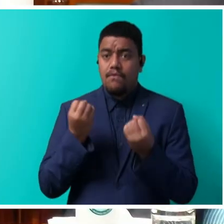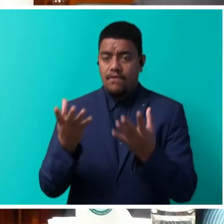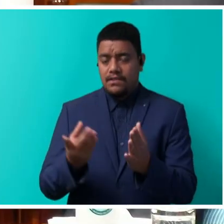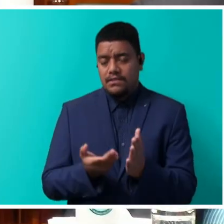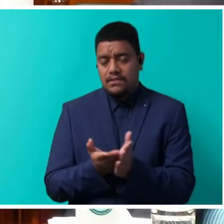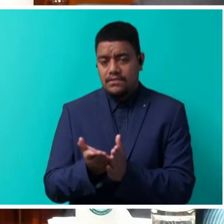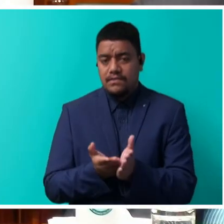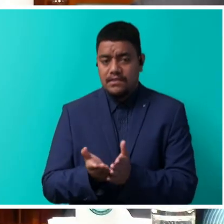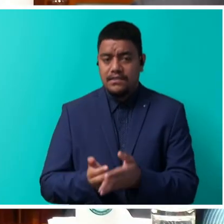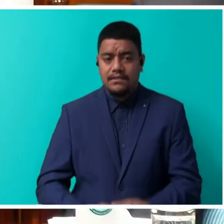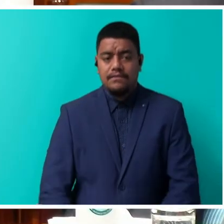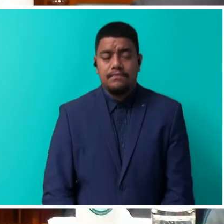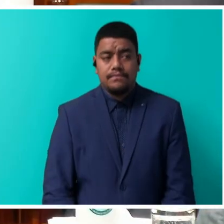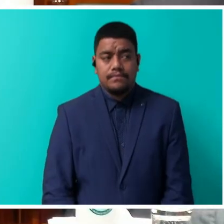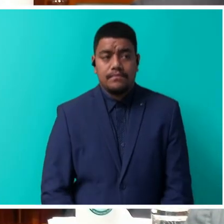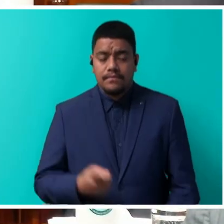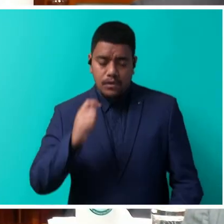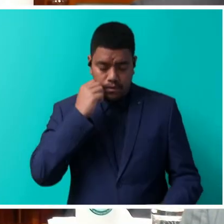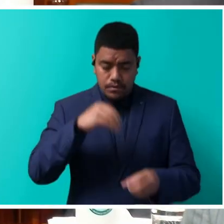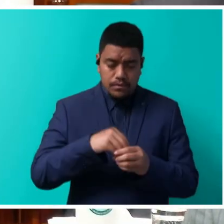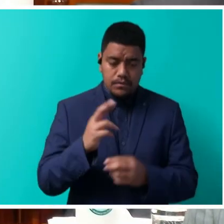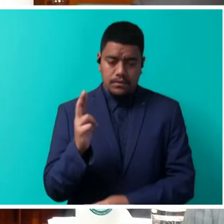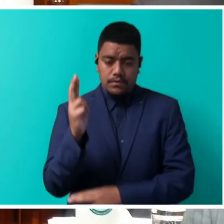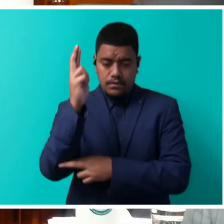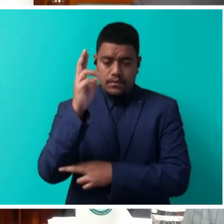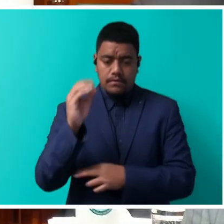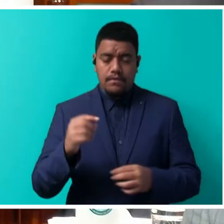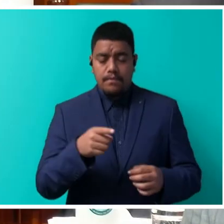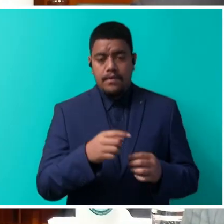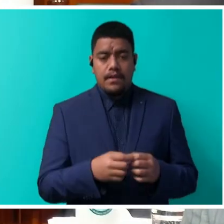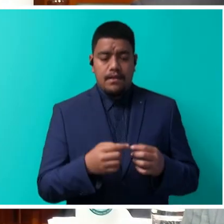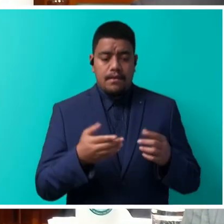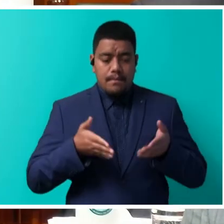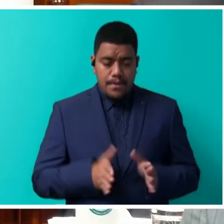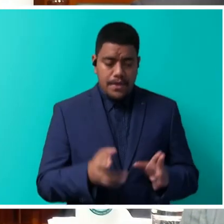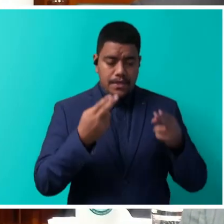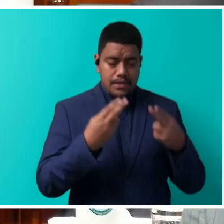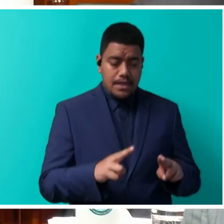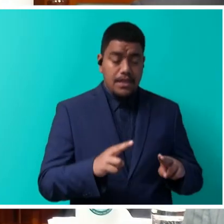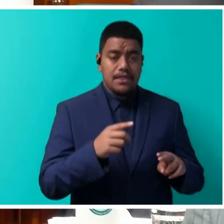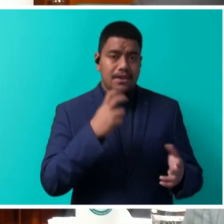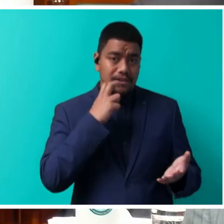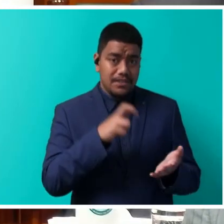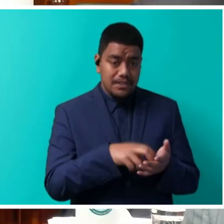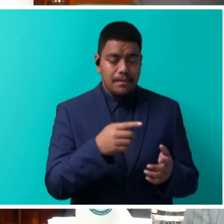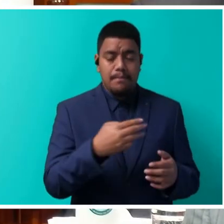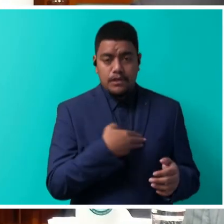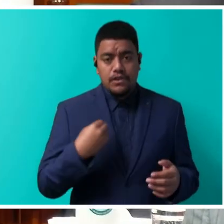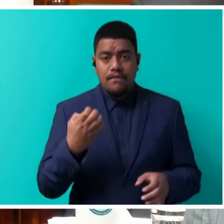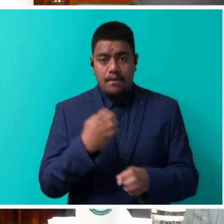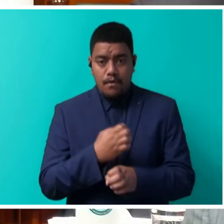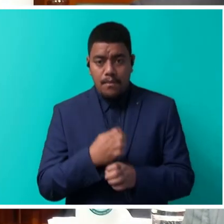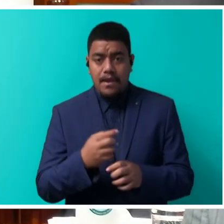diaspora. These would include a representative from the Birth, Death, Marriages Registry, Ministry of Employment,